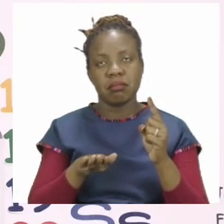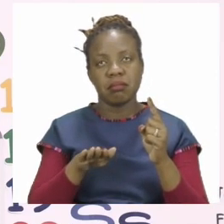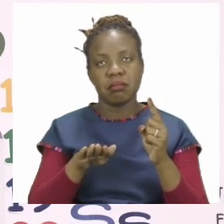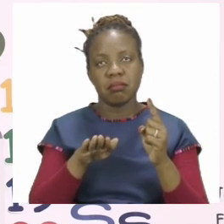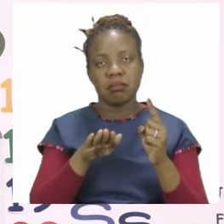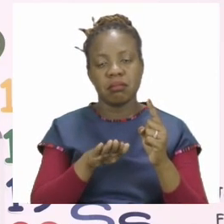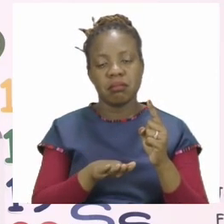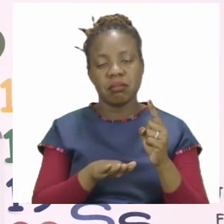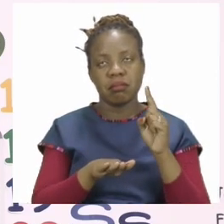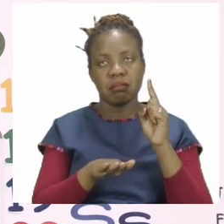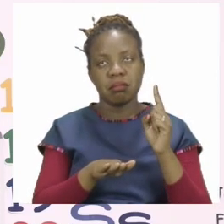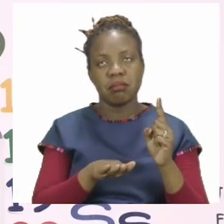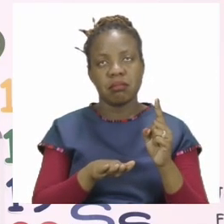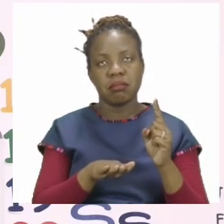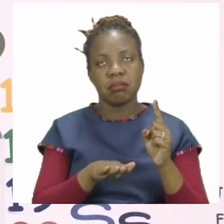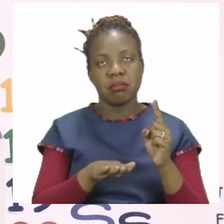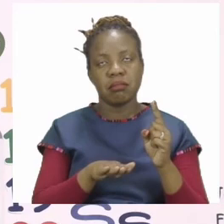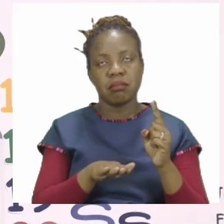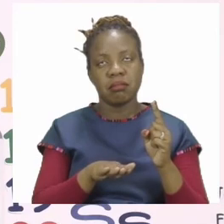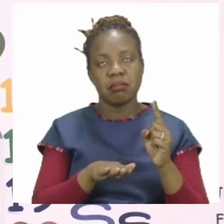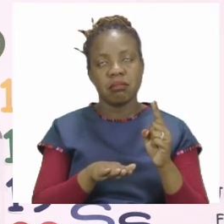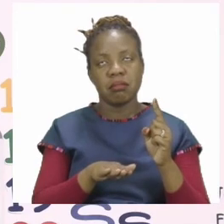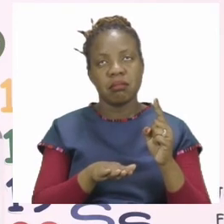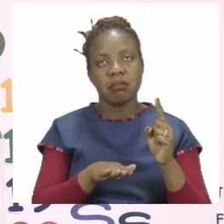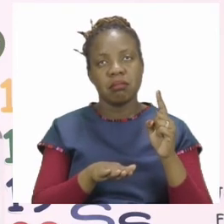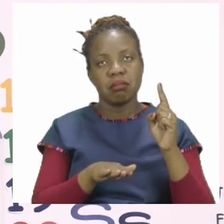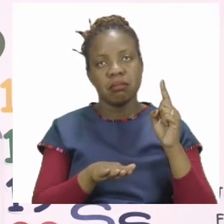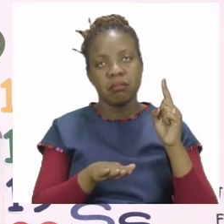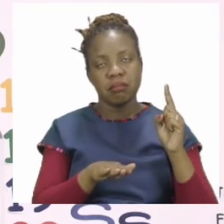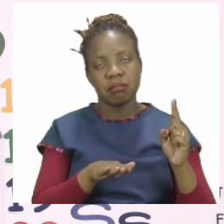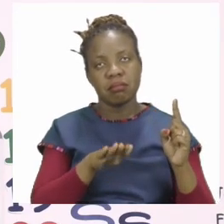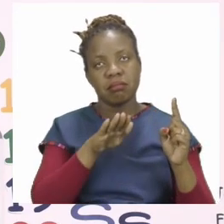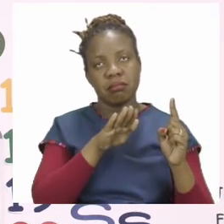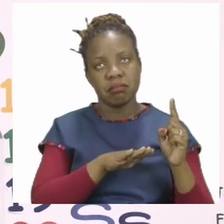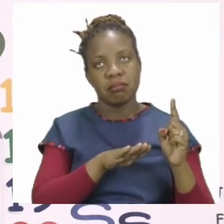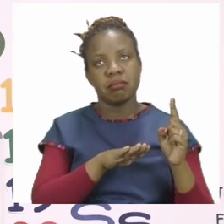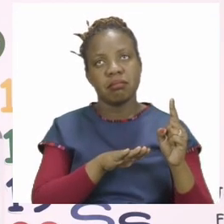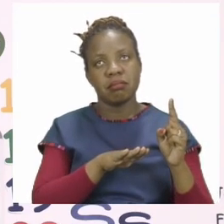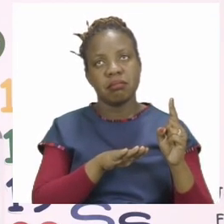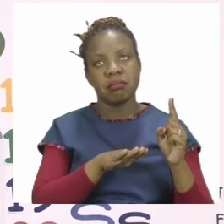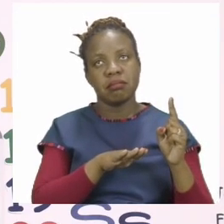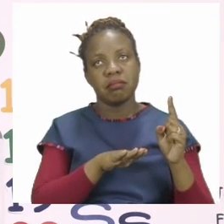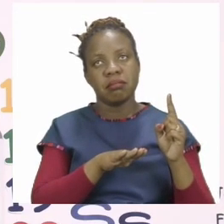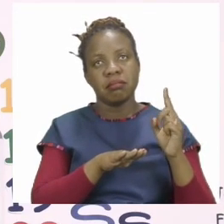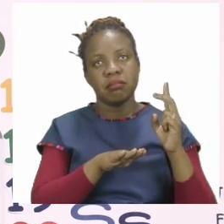hands, and then you take it another hand, 3,